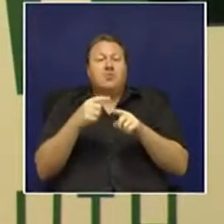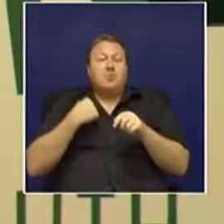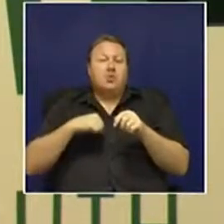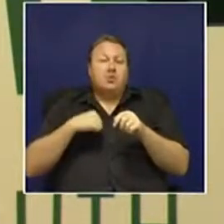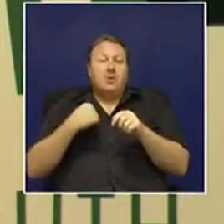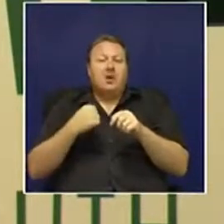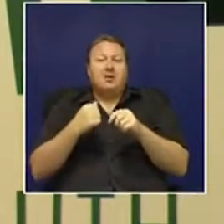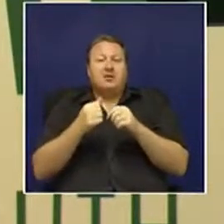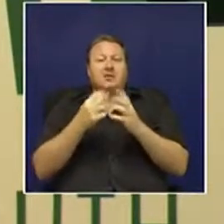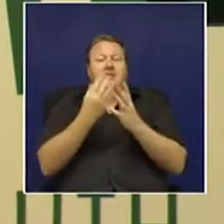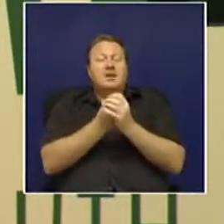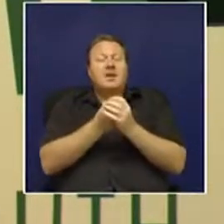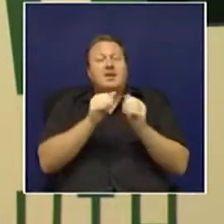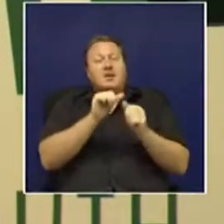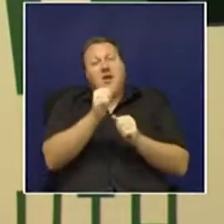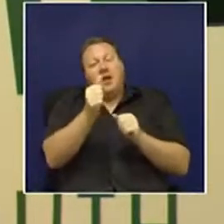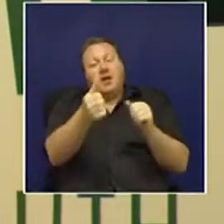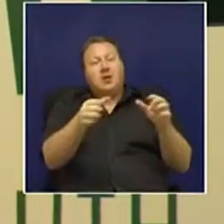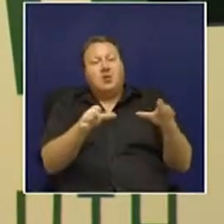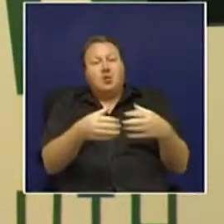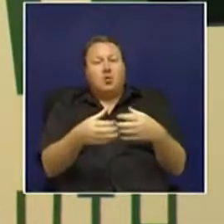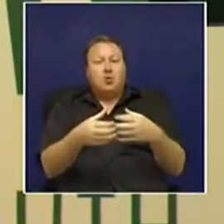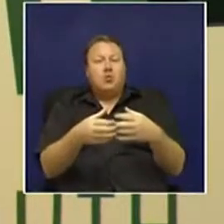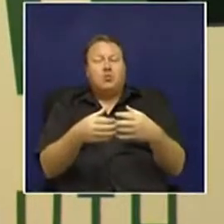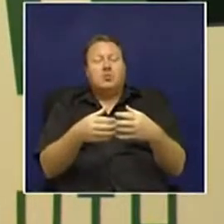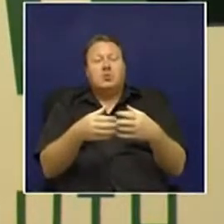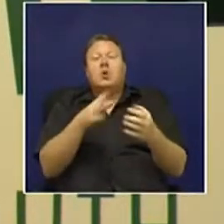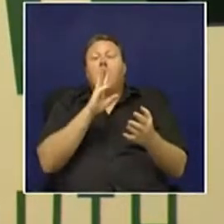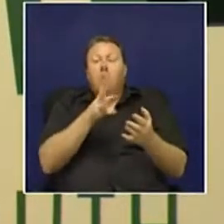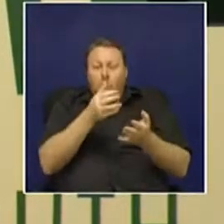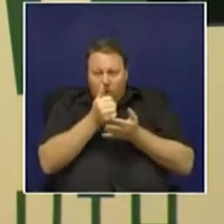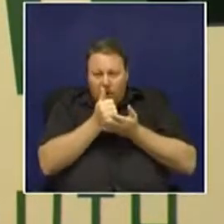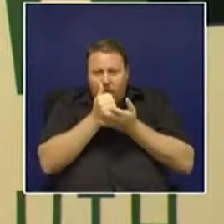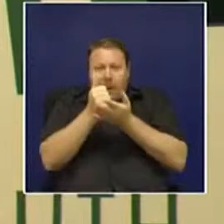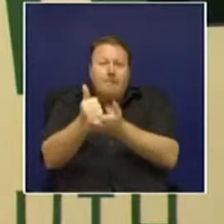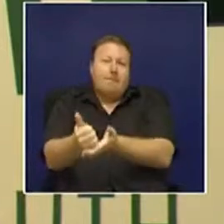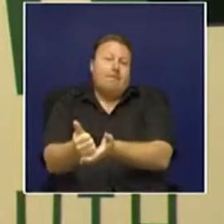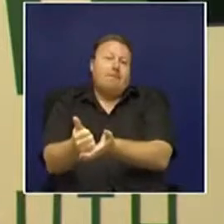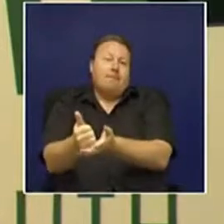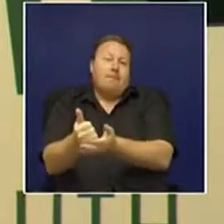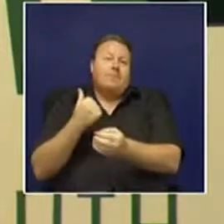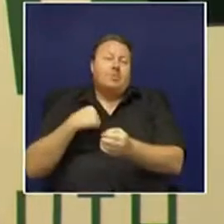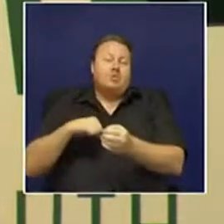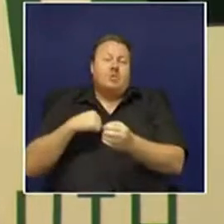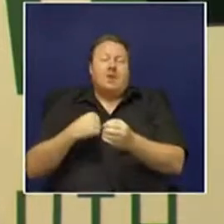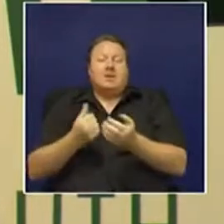accredited institutions, which will help those municipalities to provide the service.